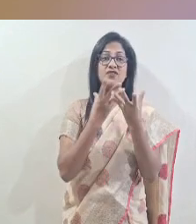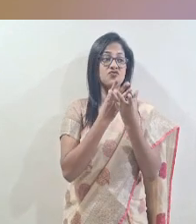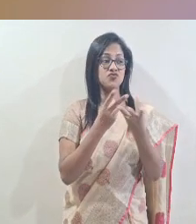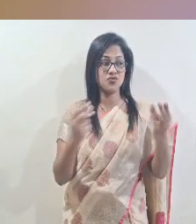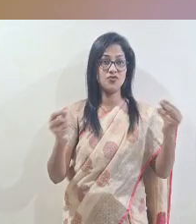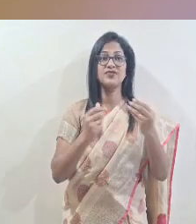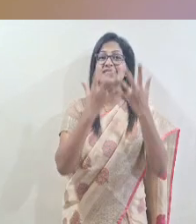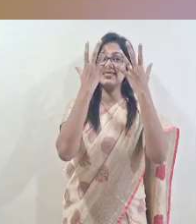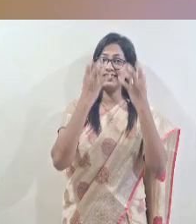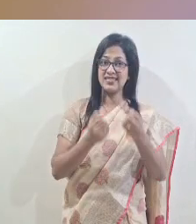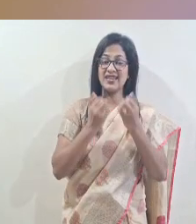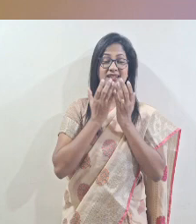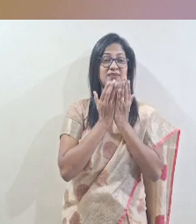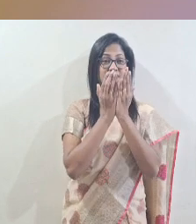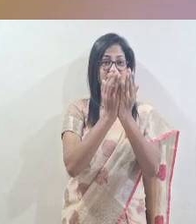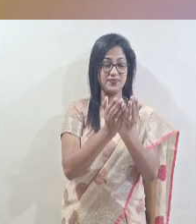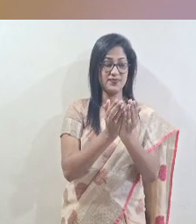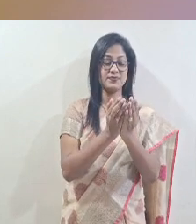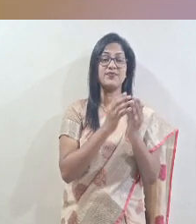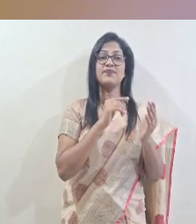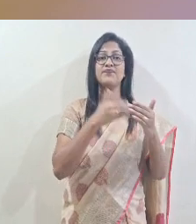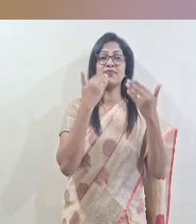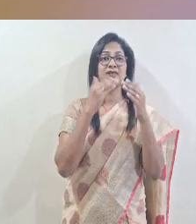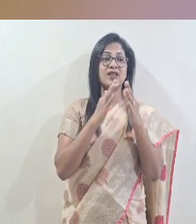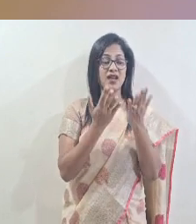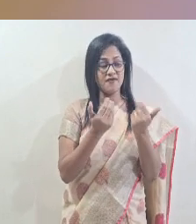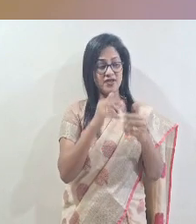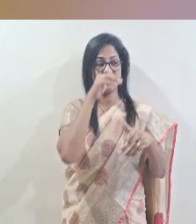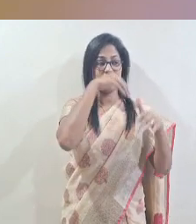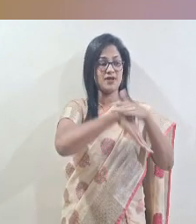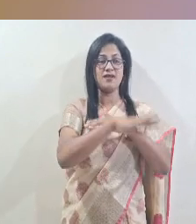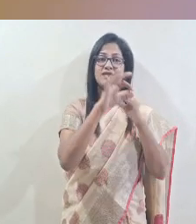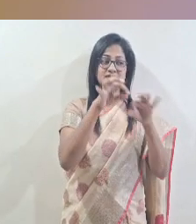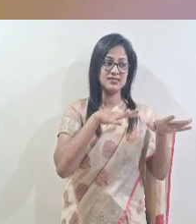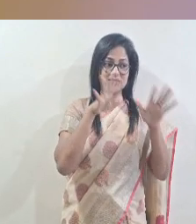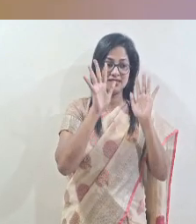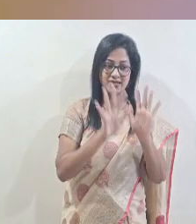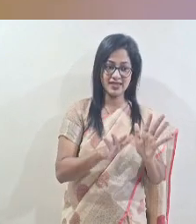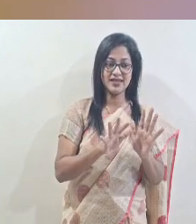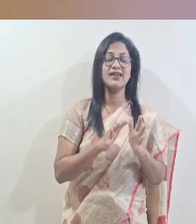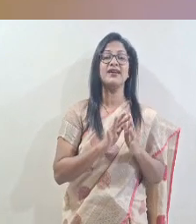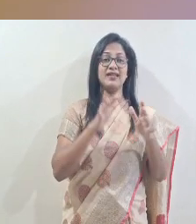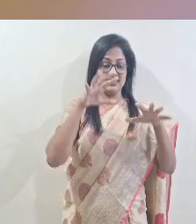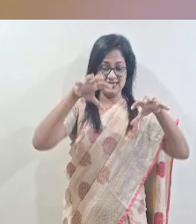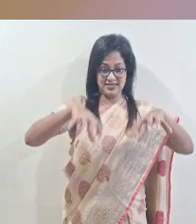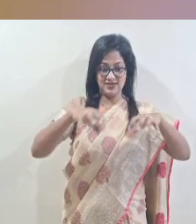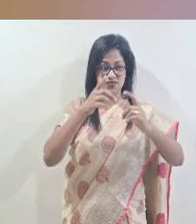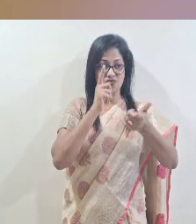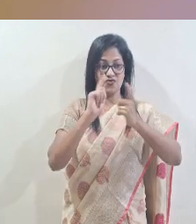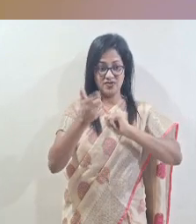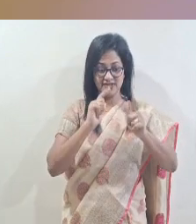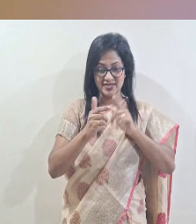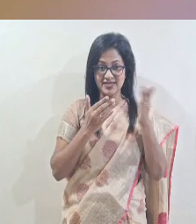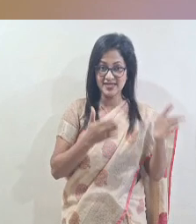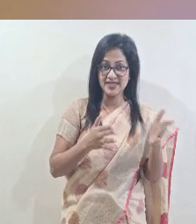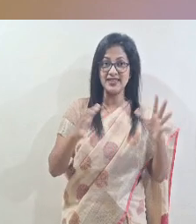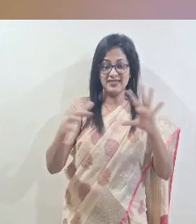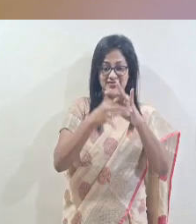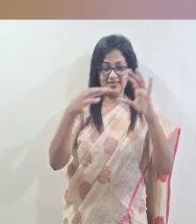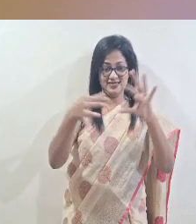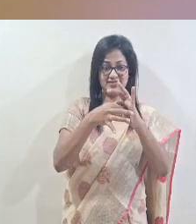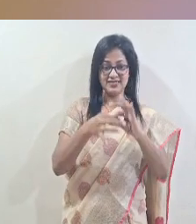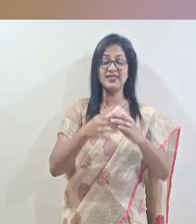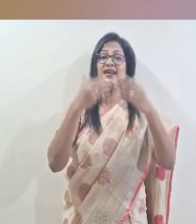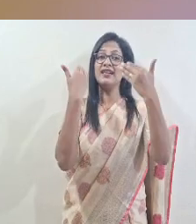dry port away from the city limits. They are inland logistic hubs which will relieve connected seaports pressure